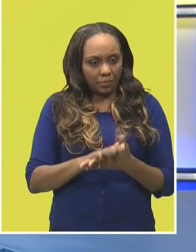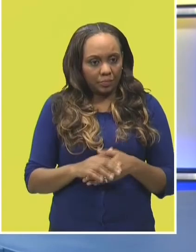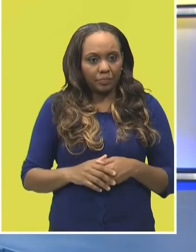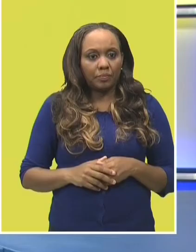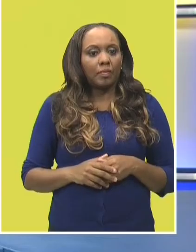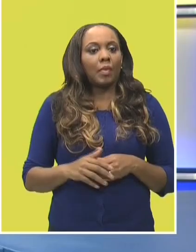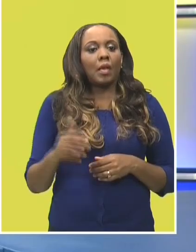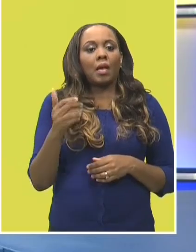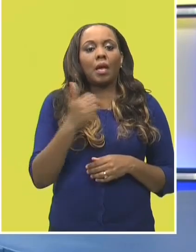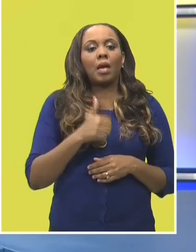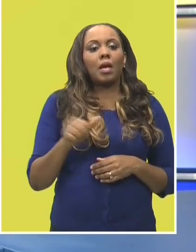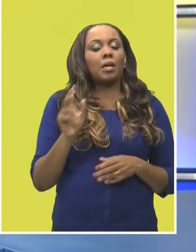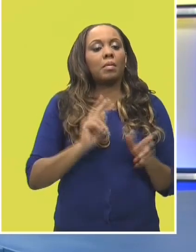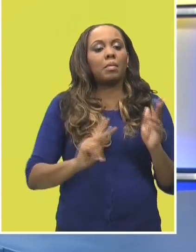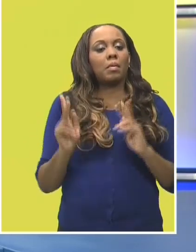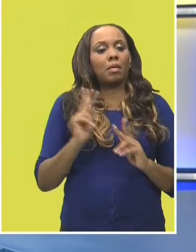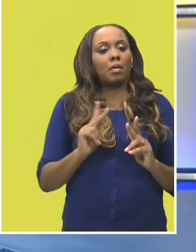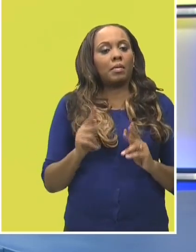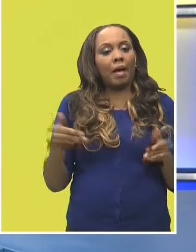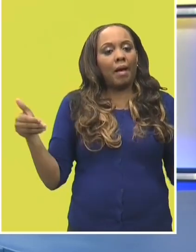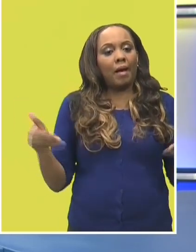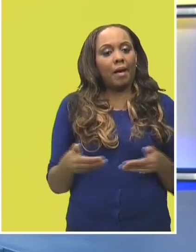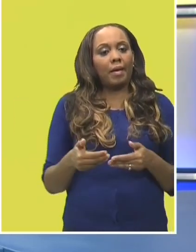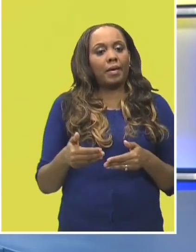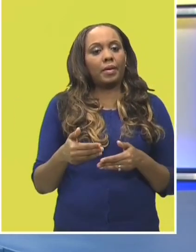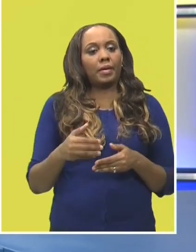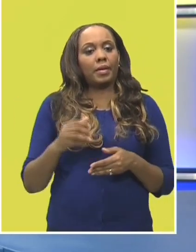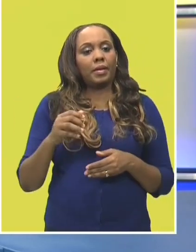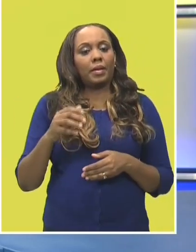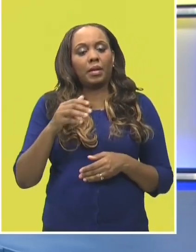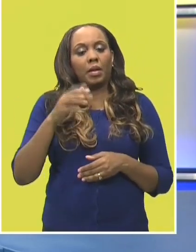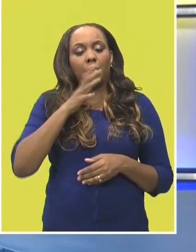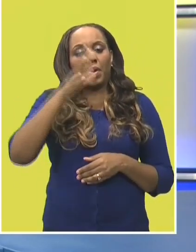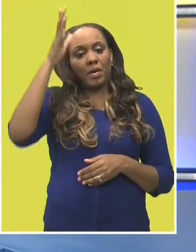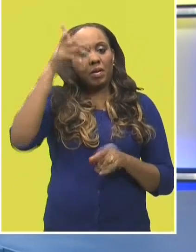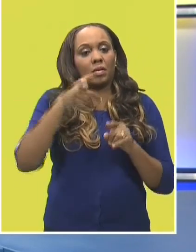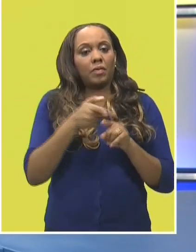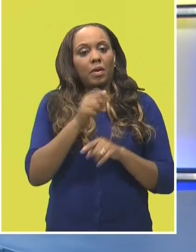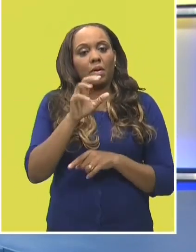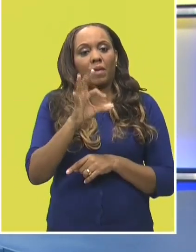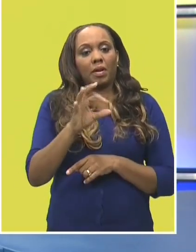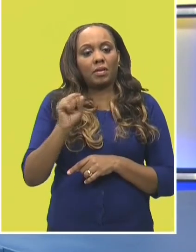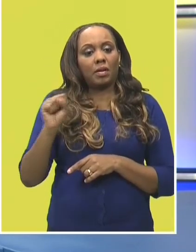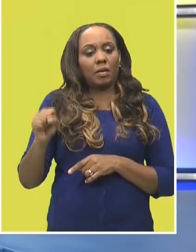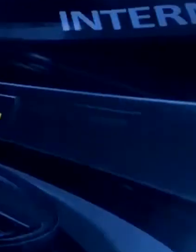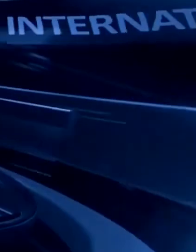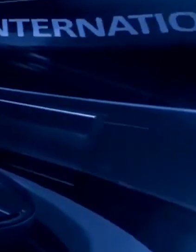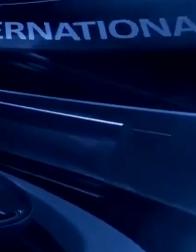fifth-year Frederick Smith School students to allow them time off so they can attend the session.